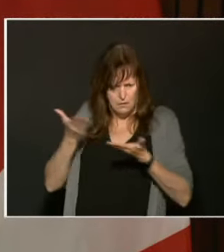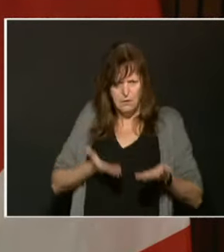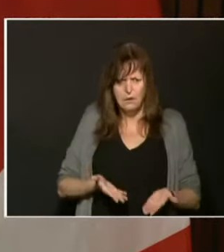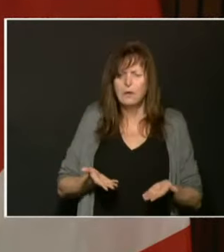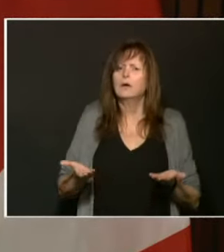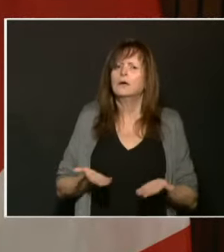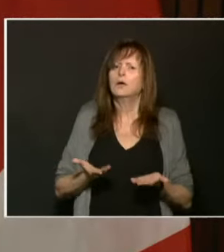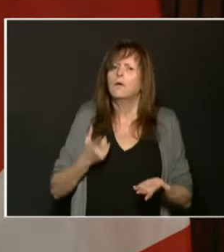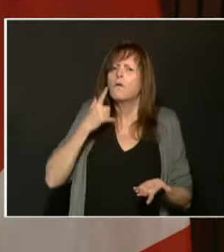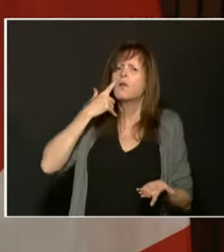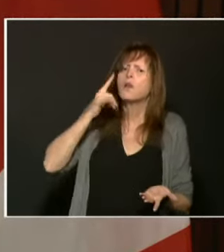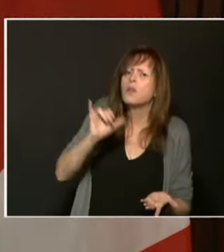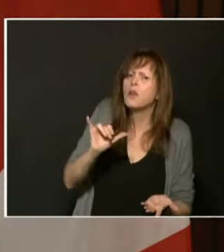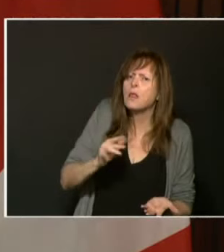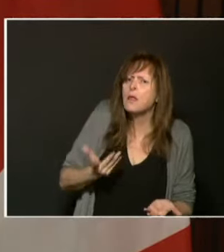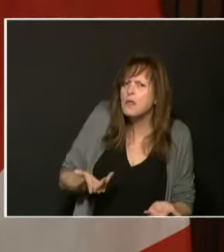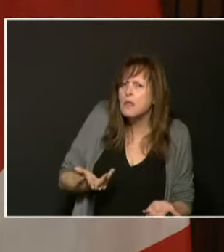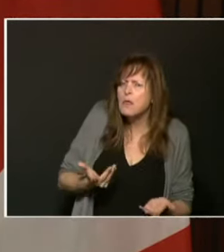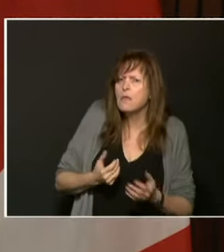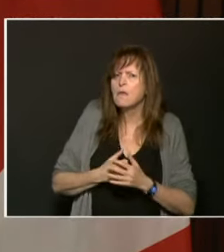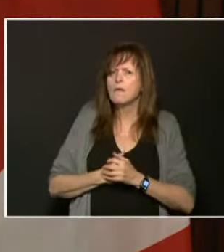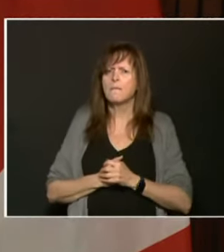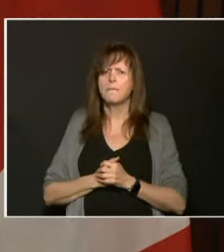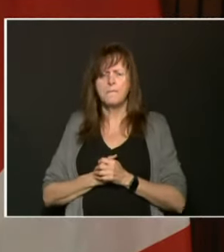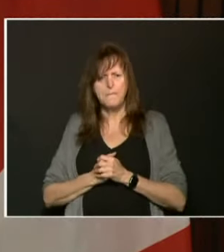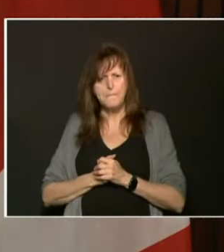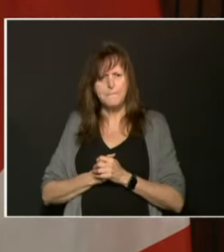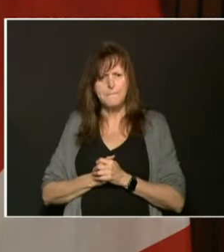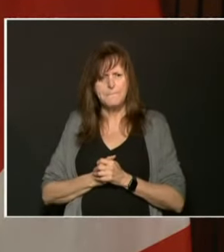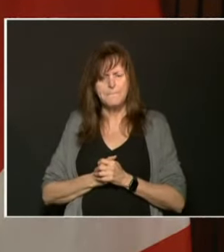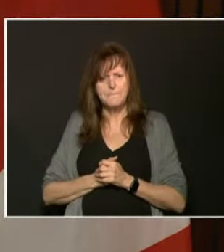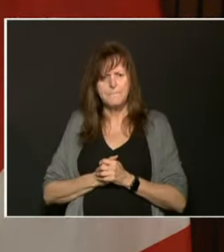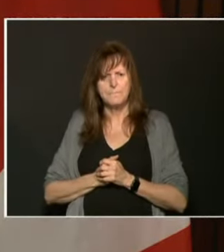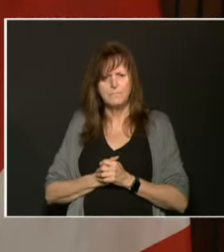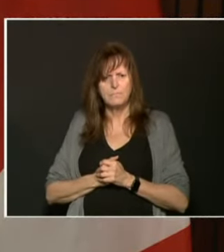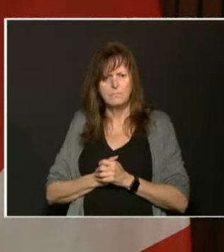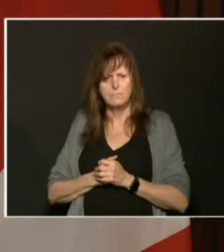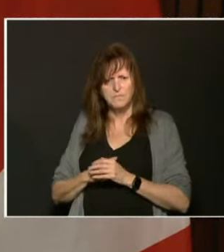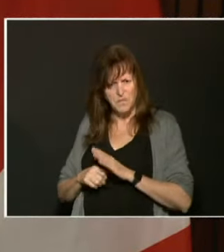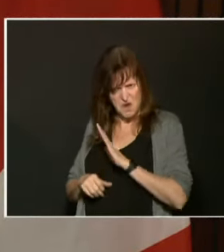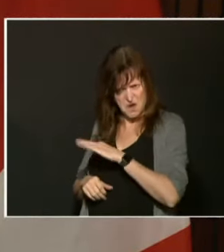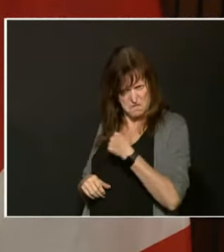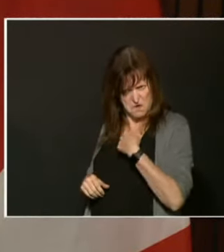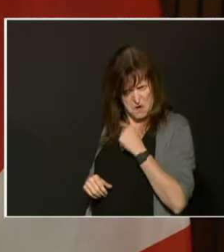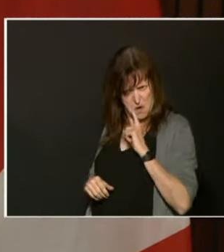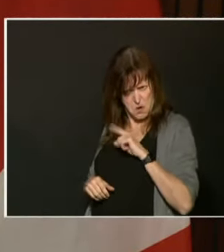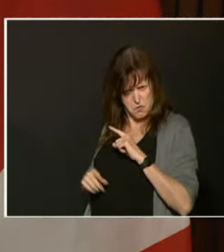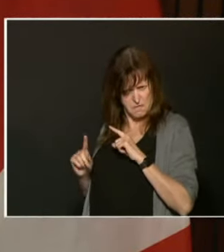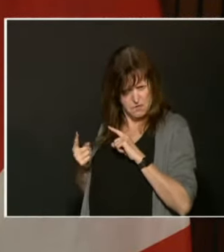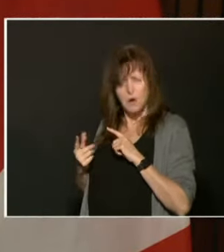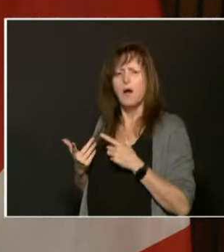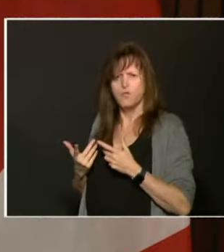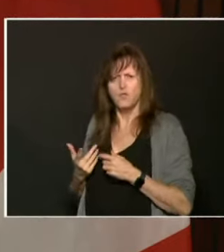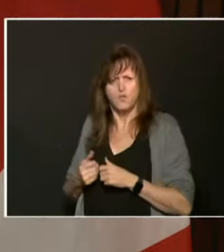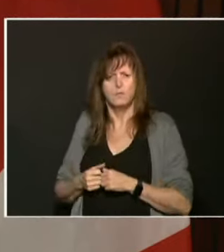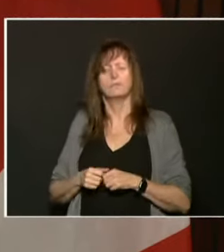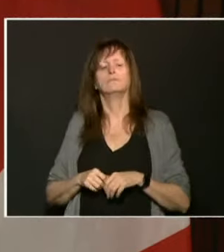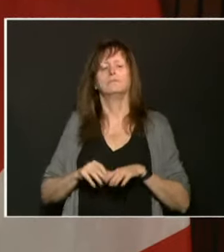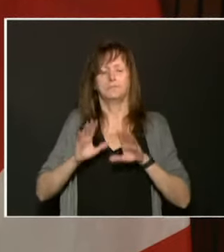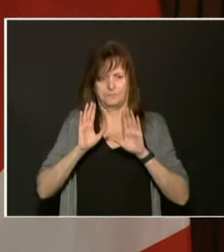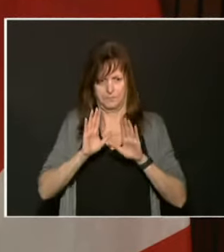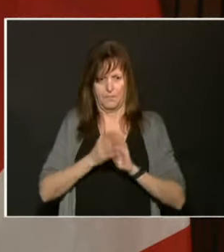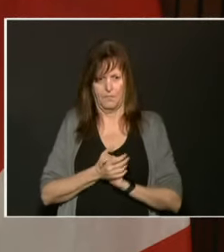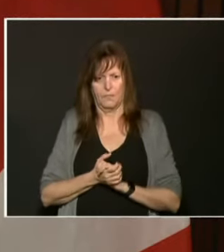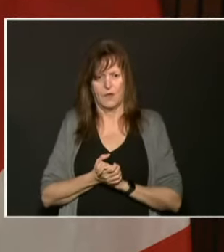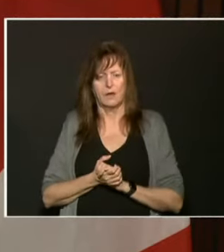Barbara, you mind if Dr. Yaffe, you mind if I start? Go ahead. So there's a very sort of particular pattern in the UK data where these sorts